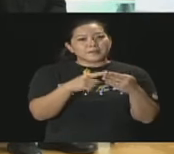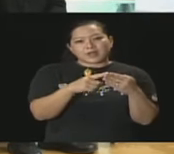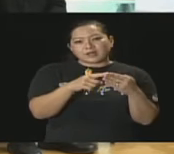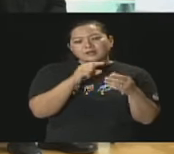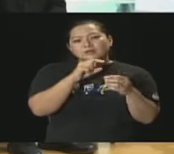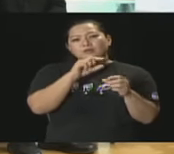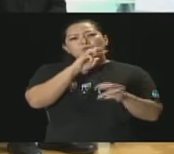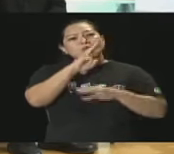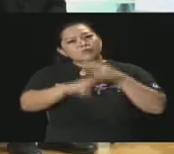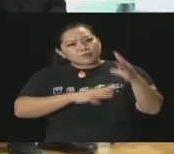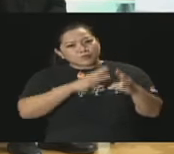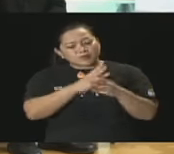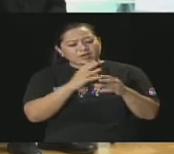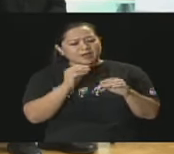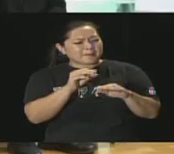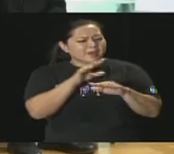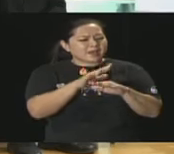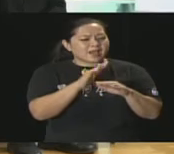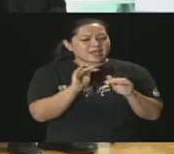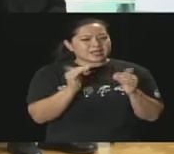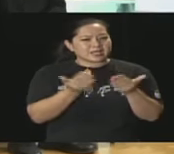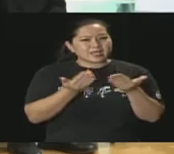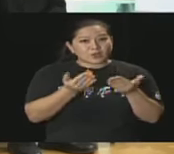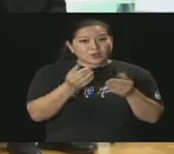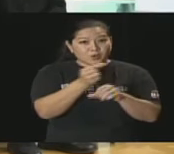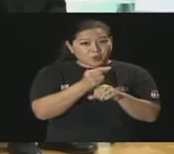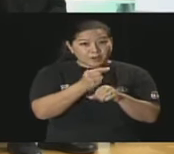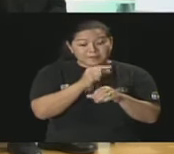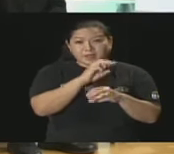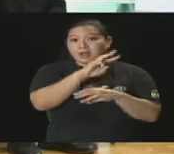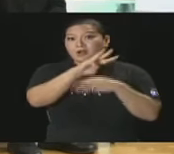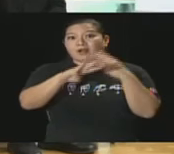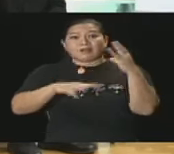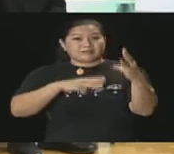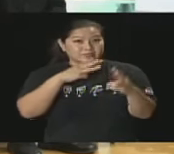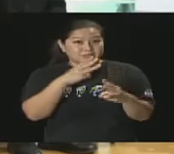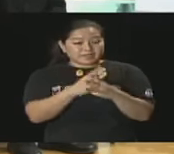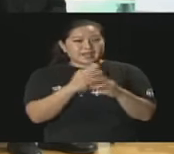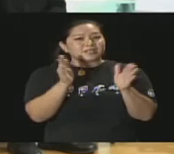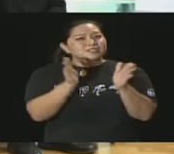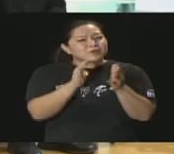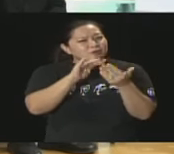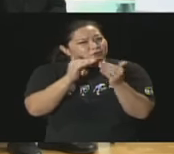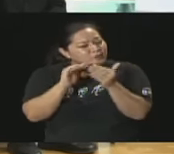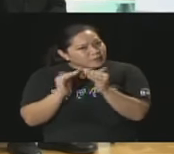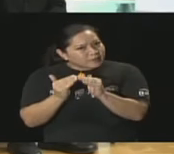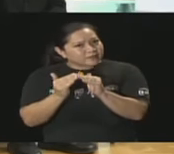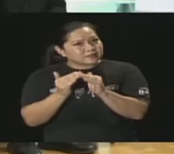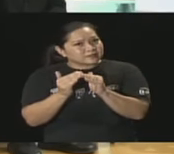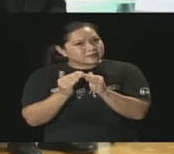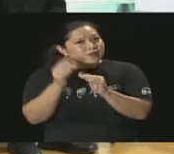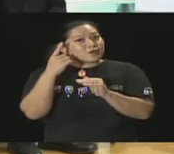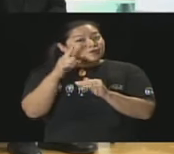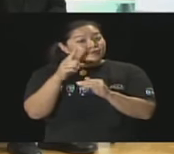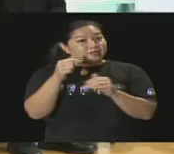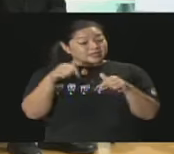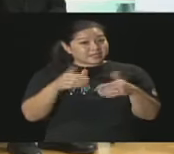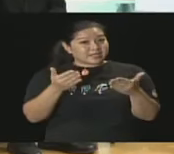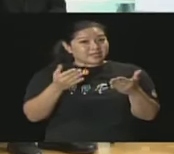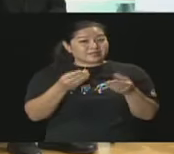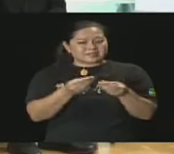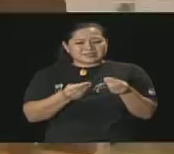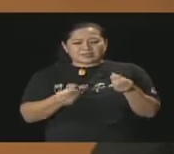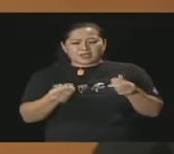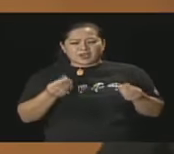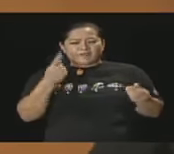globalization and the impact that that has had around the world and in small communities in particular, in terms of disconnecting us